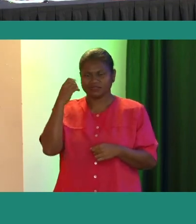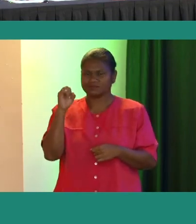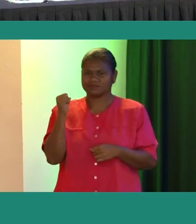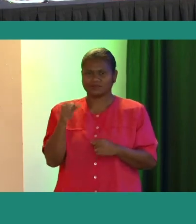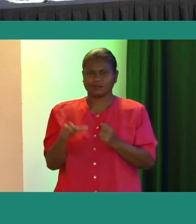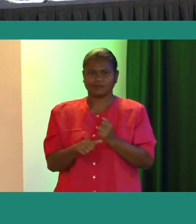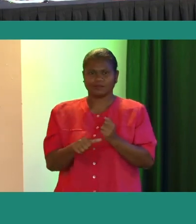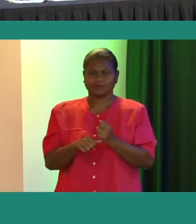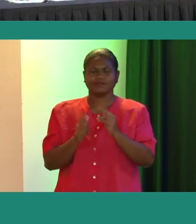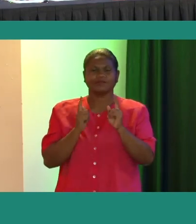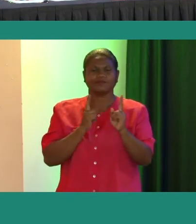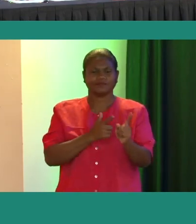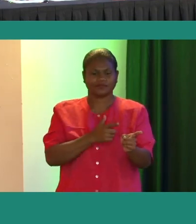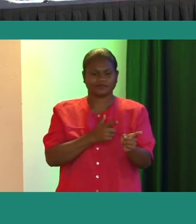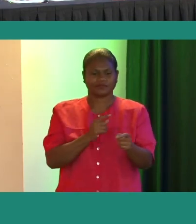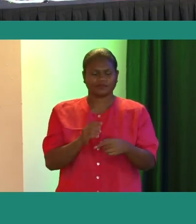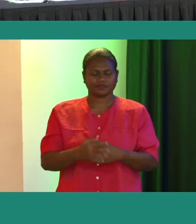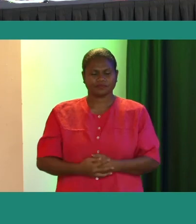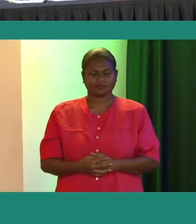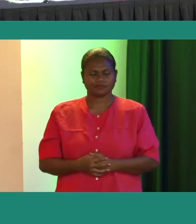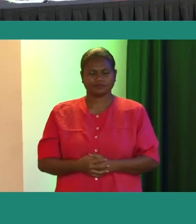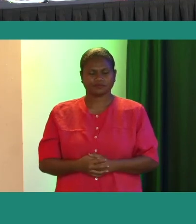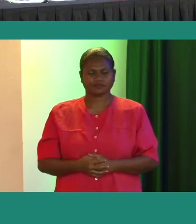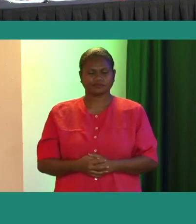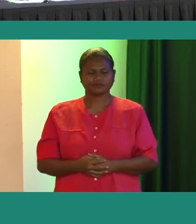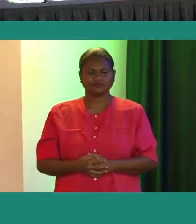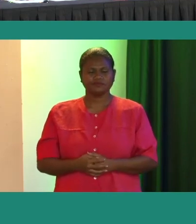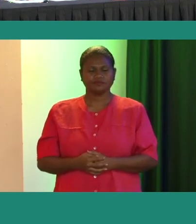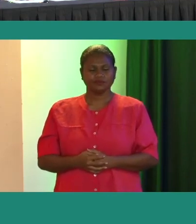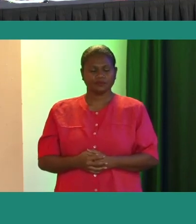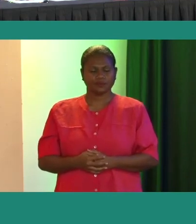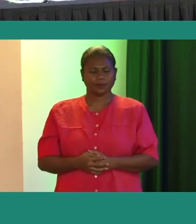provinces. In the areas where